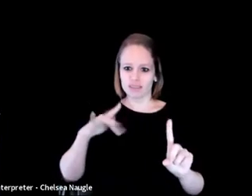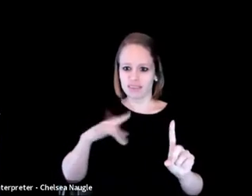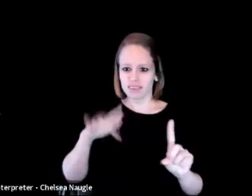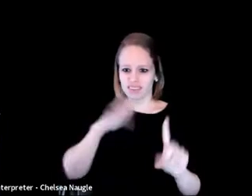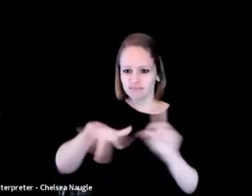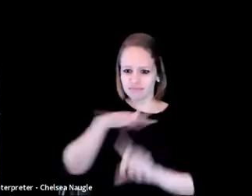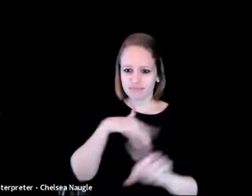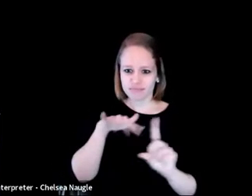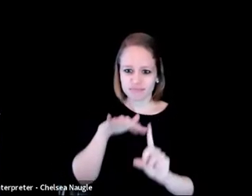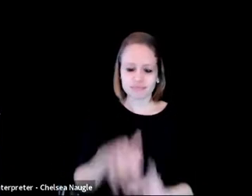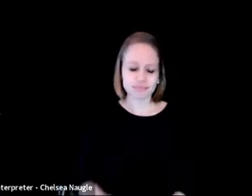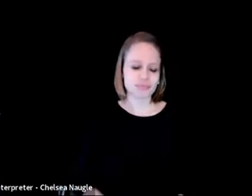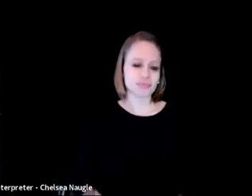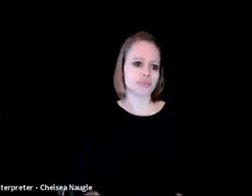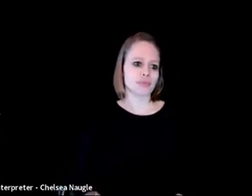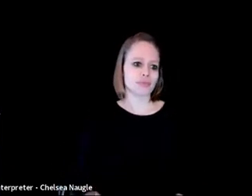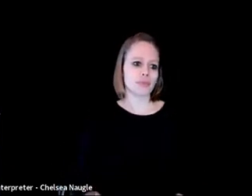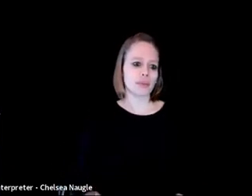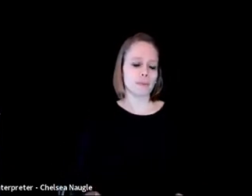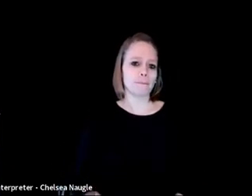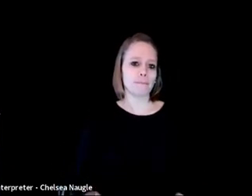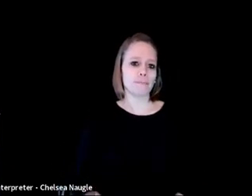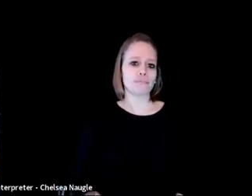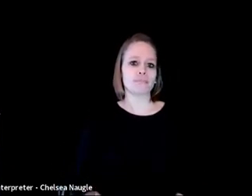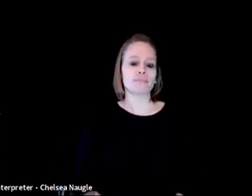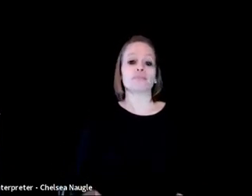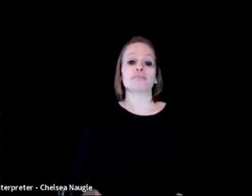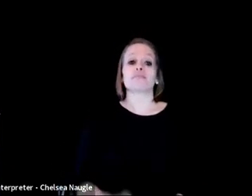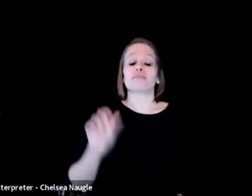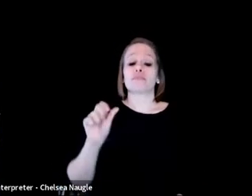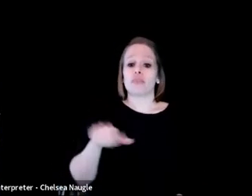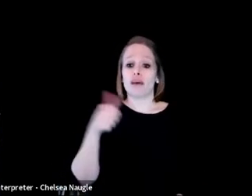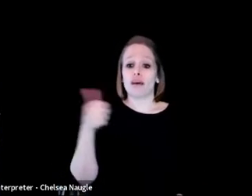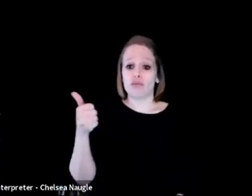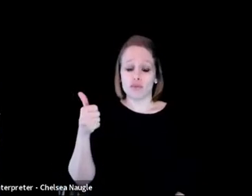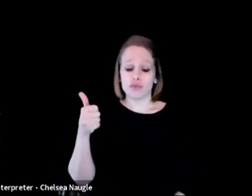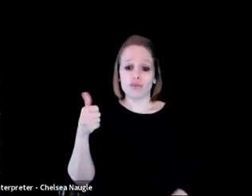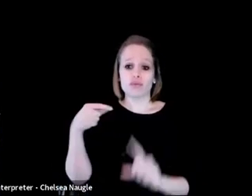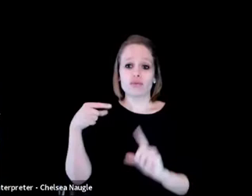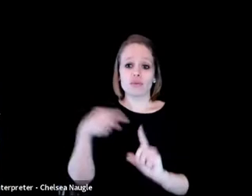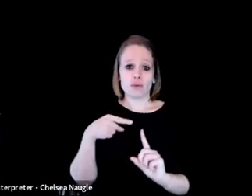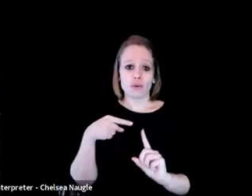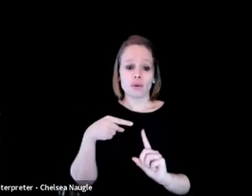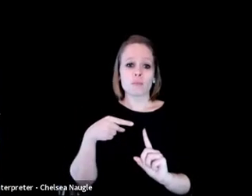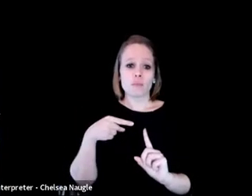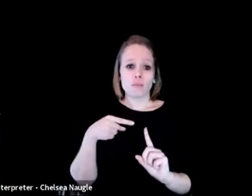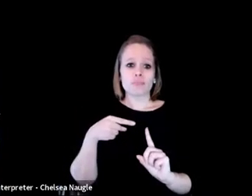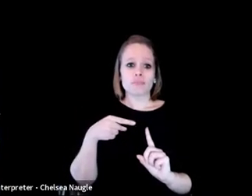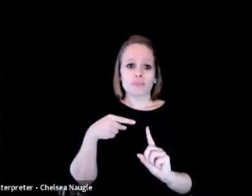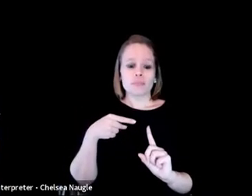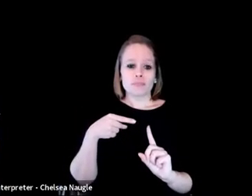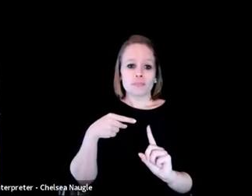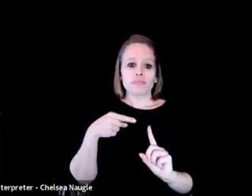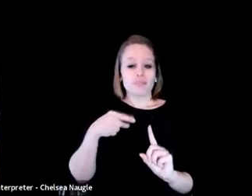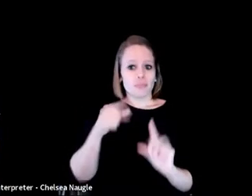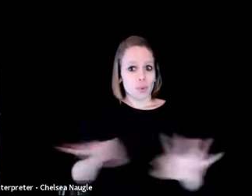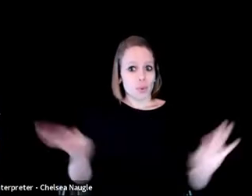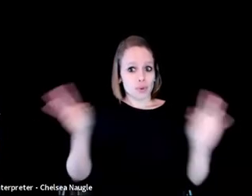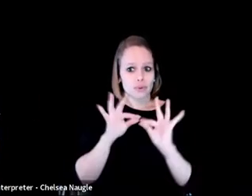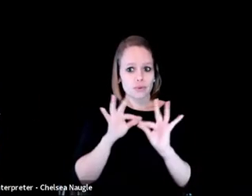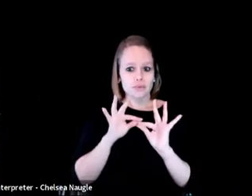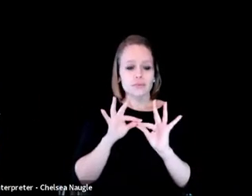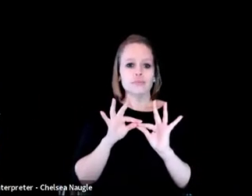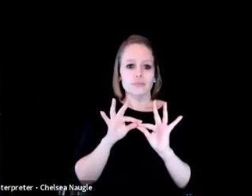So the other thing about the diagnostic criteria is these are also, this is also part of it that's really important.